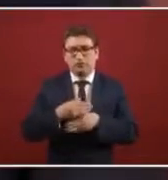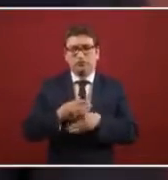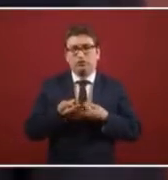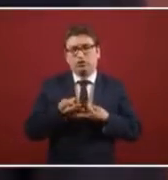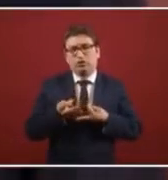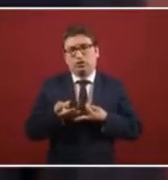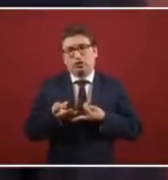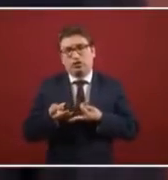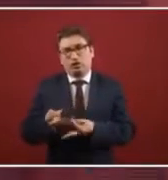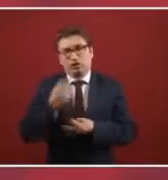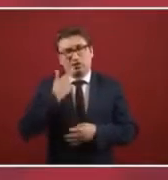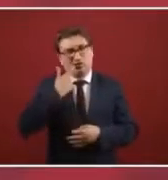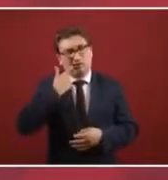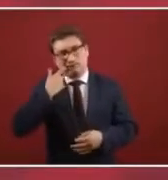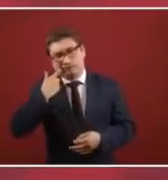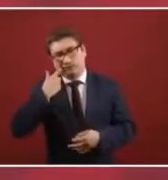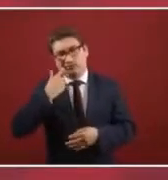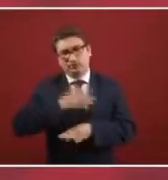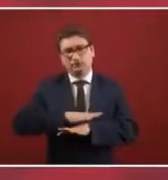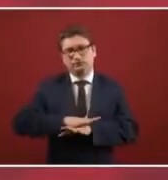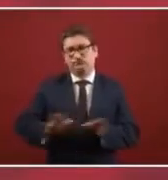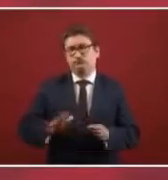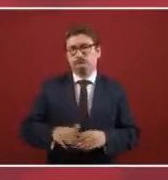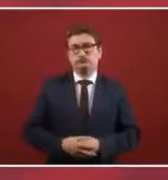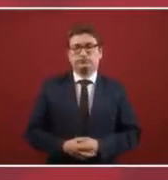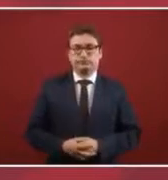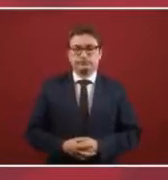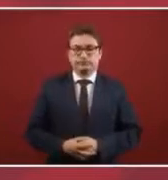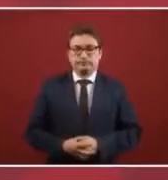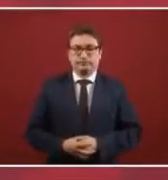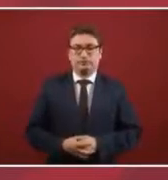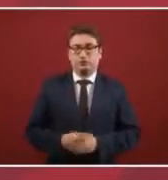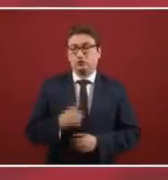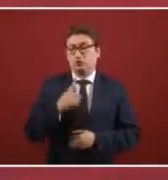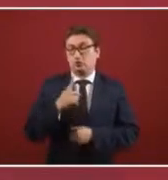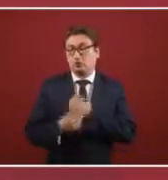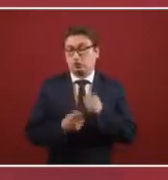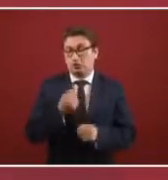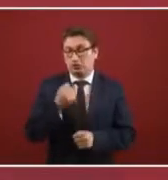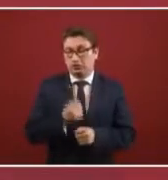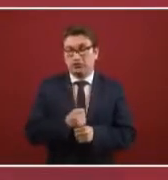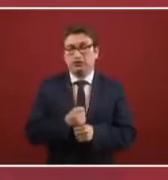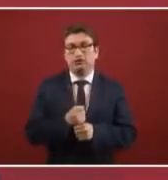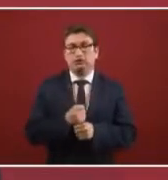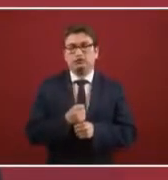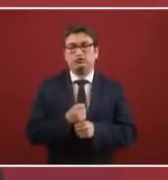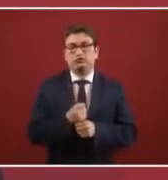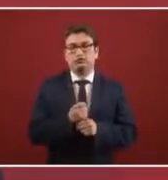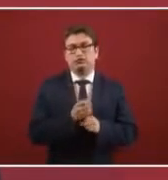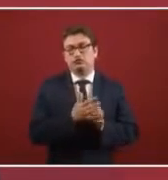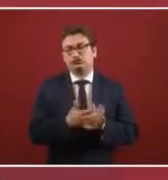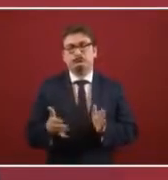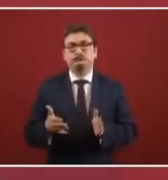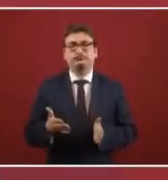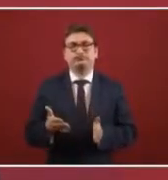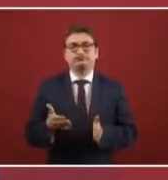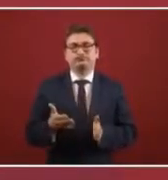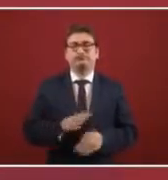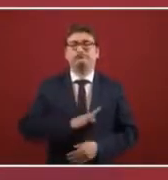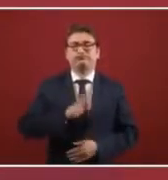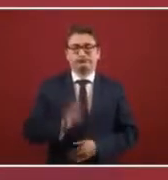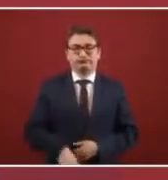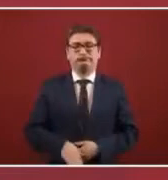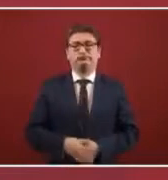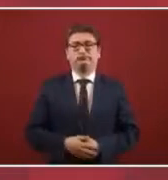they become slaves, addicted, y en un año and within a year fallecen.